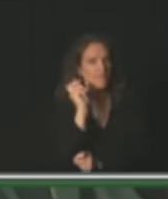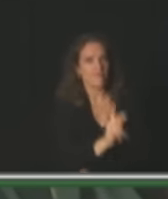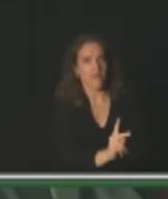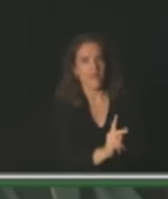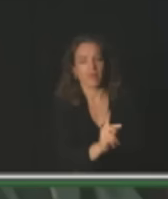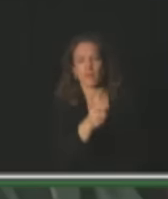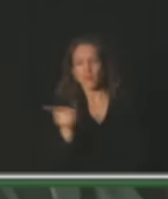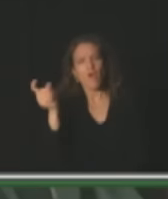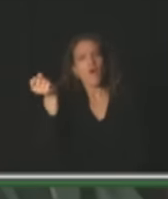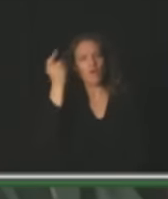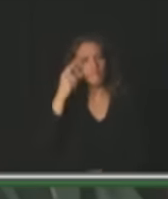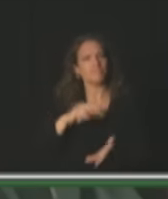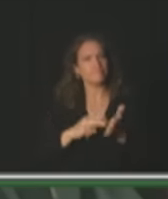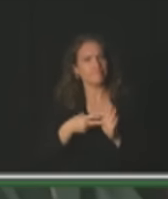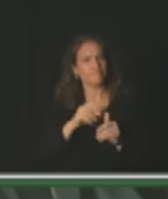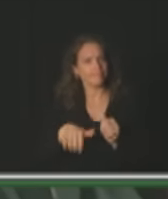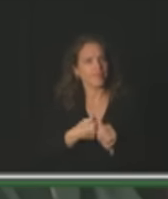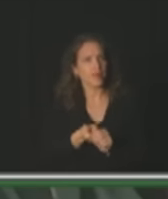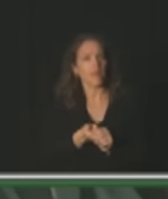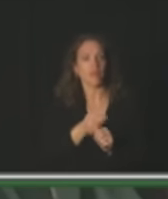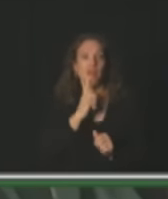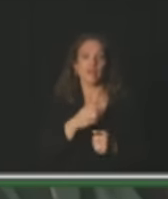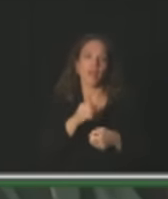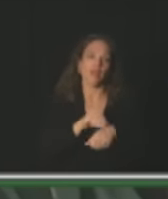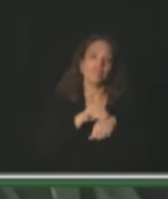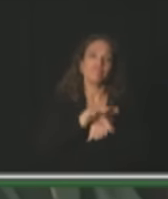means and they're making a difference.